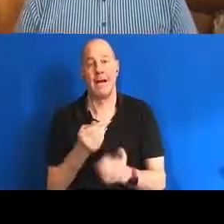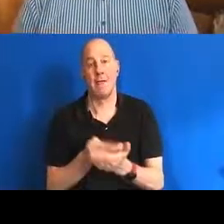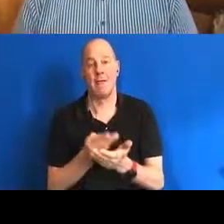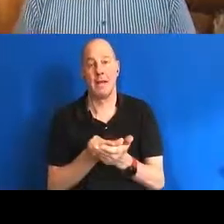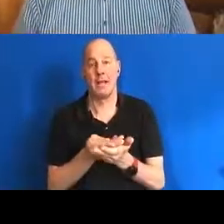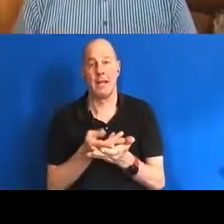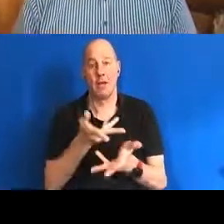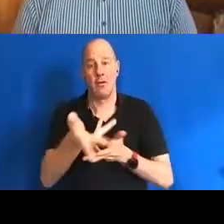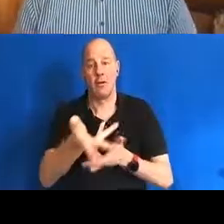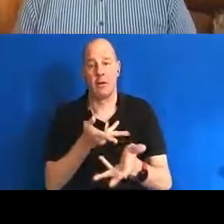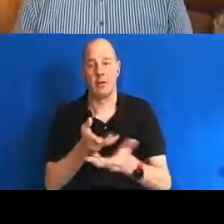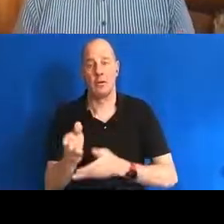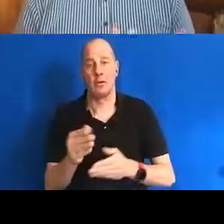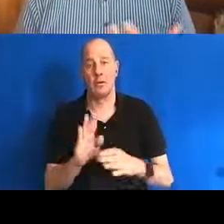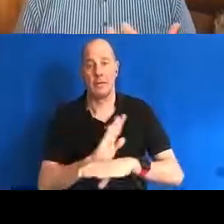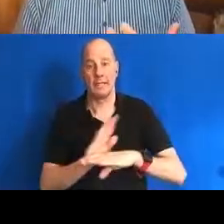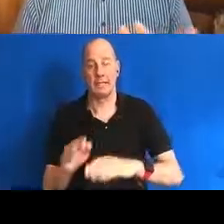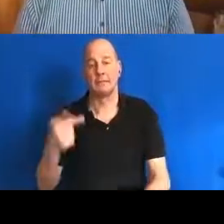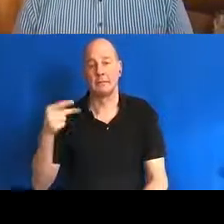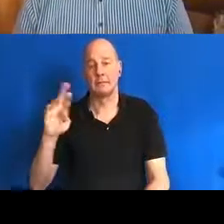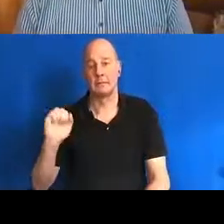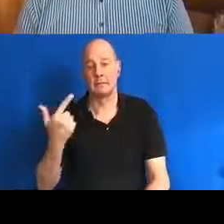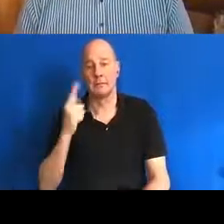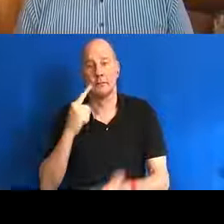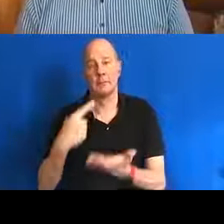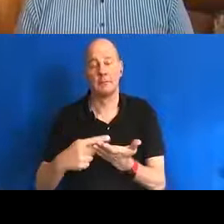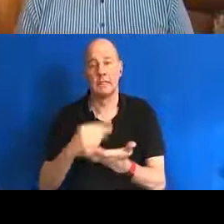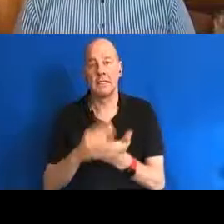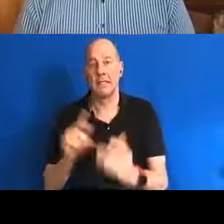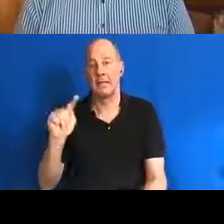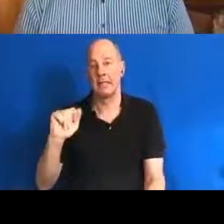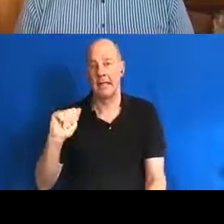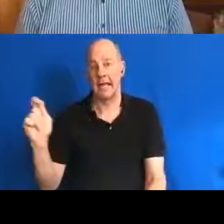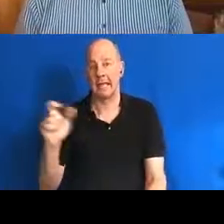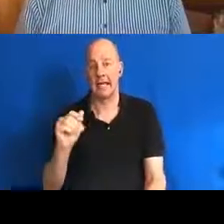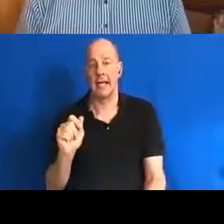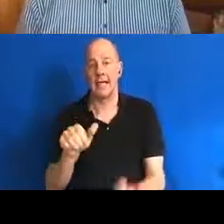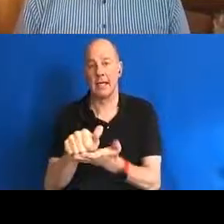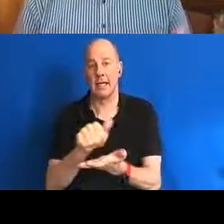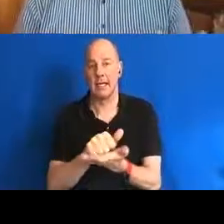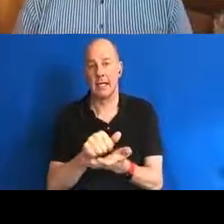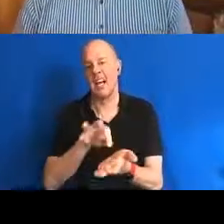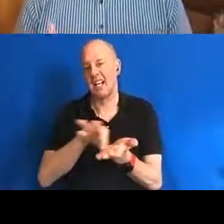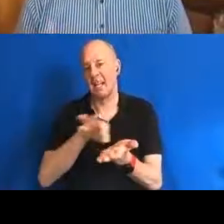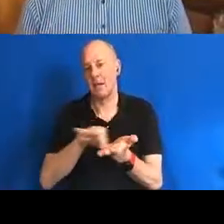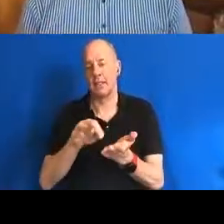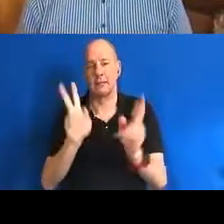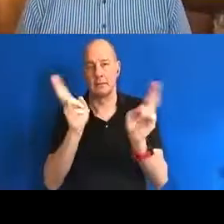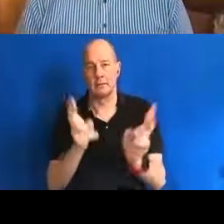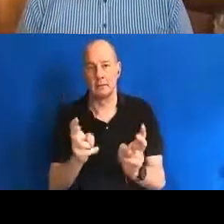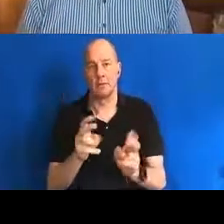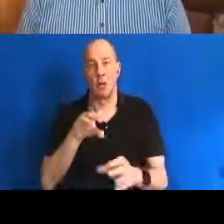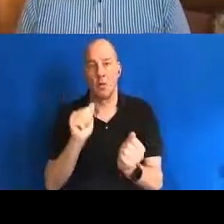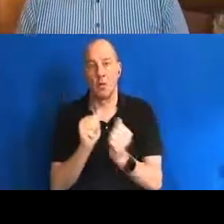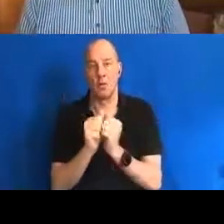that. Greg is going to be talking about what are some of the tax and accounting issues in a cooperative and what cooperative